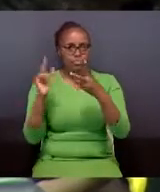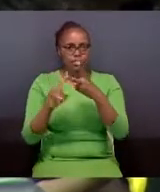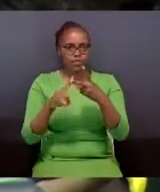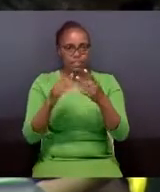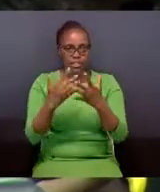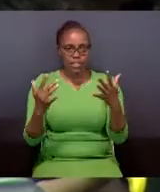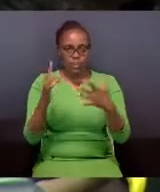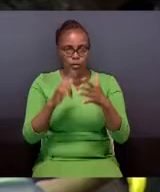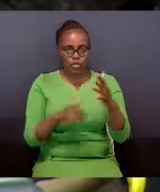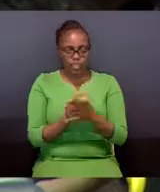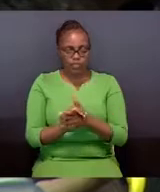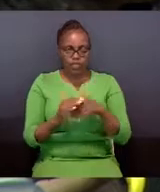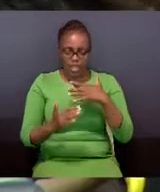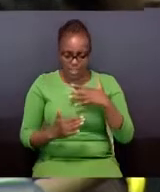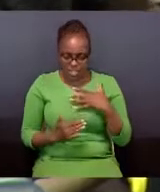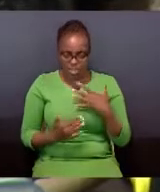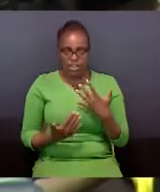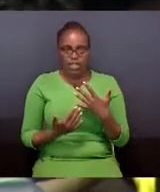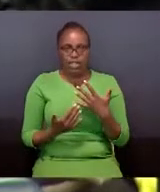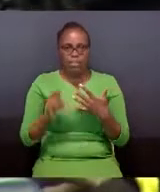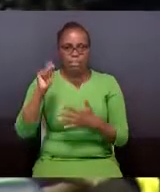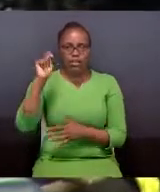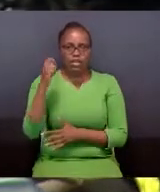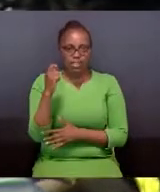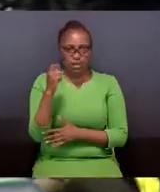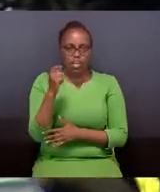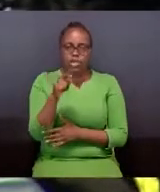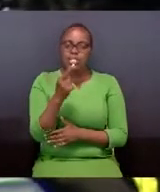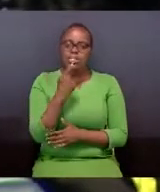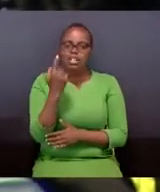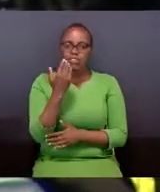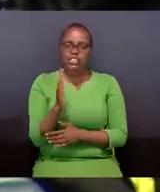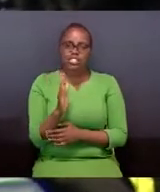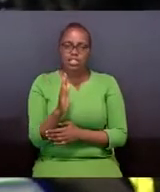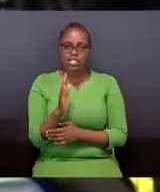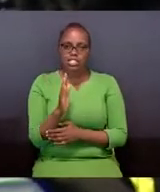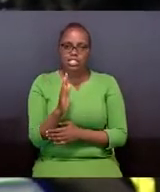thing is His Excellency, the President, you have